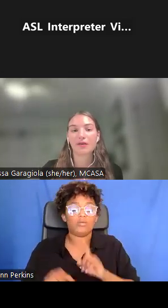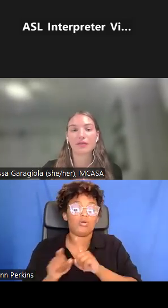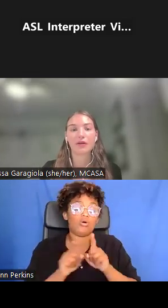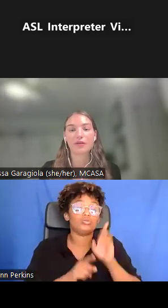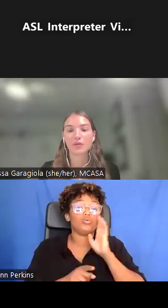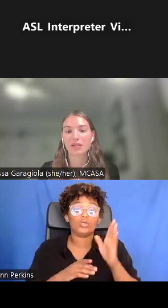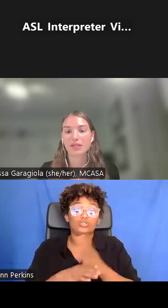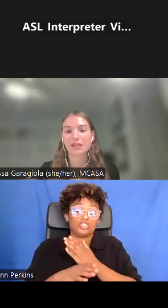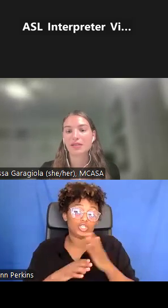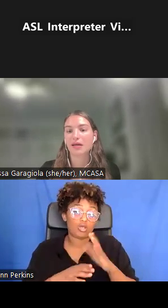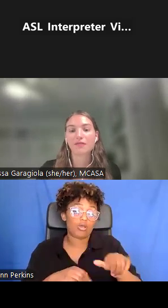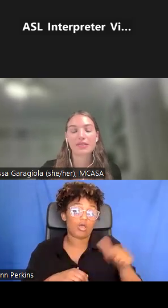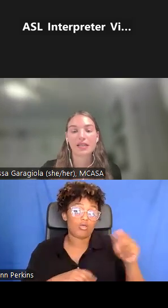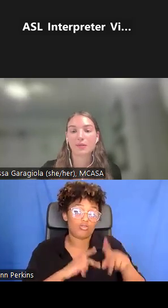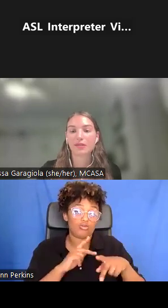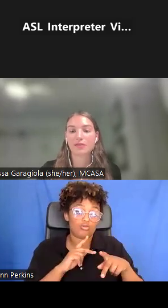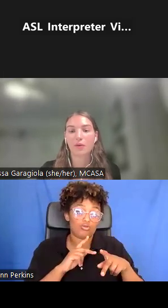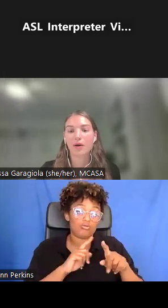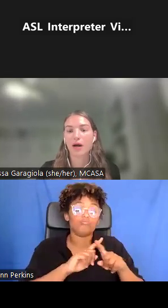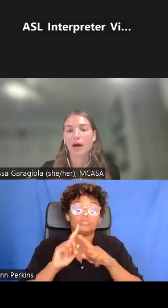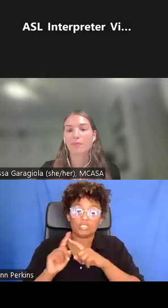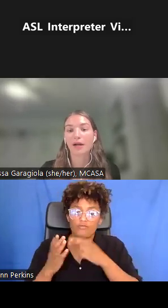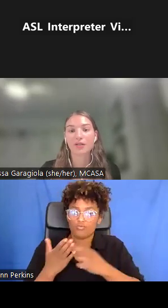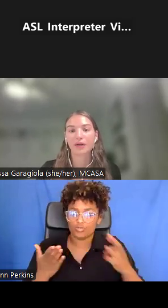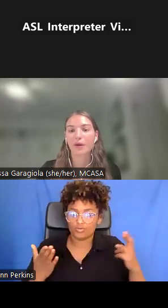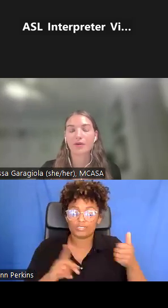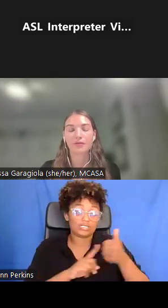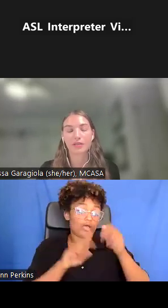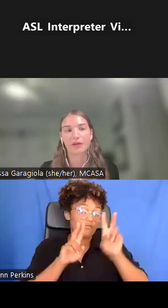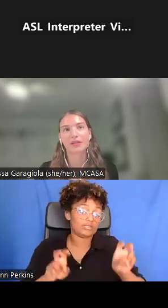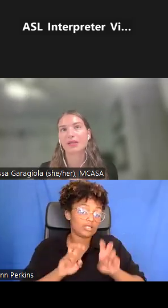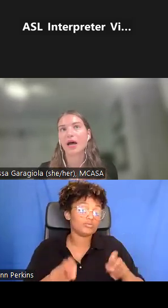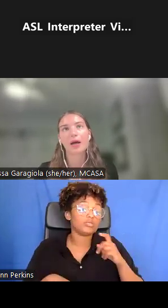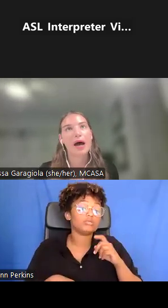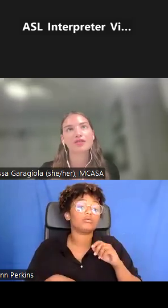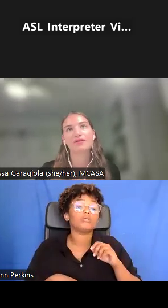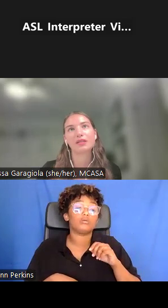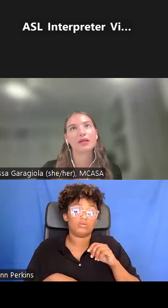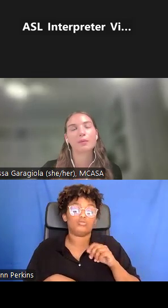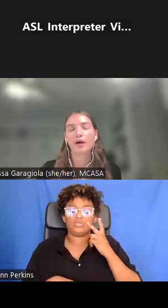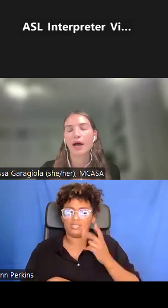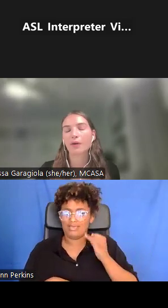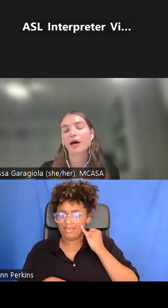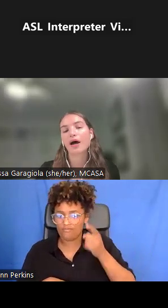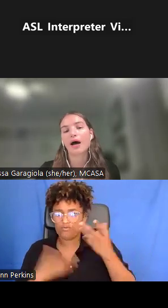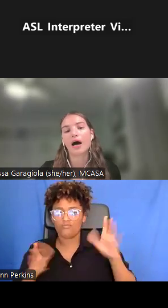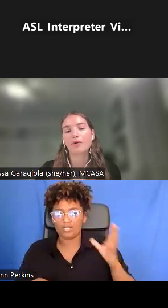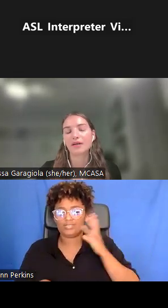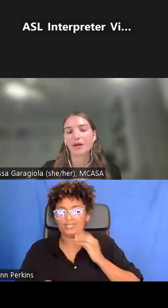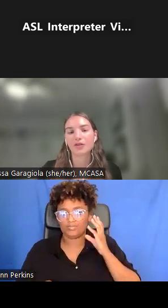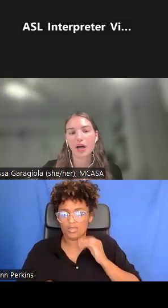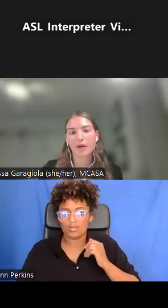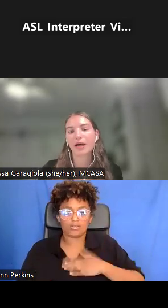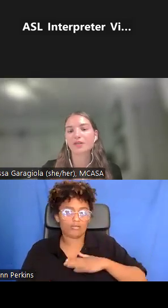additional self-care resources, self-assessments for monitoring whether you've experienced compassion fatigue or burnout